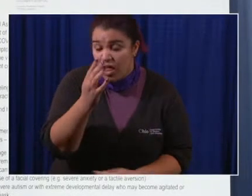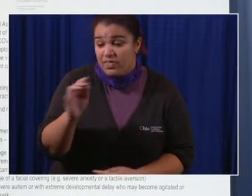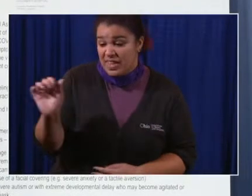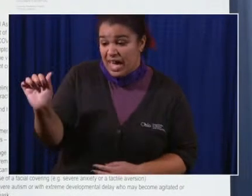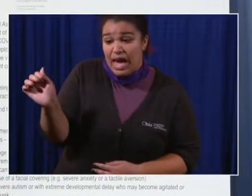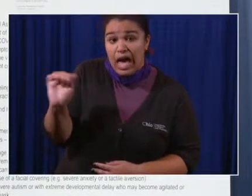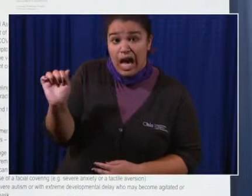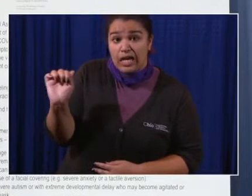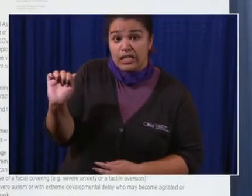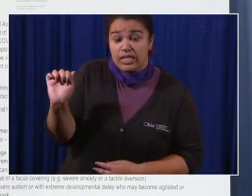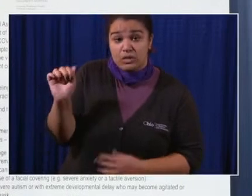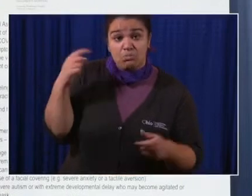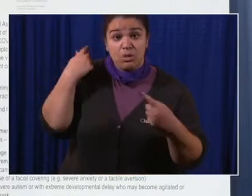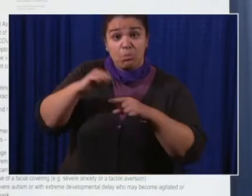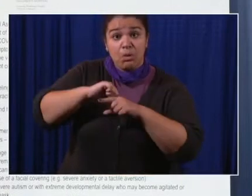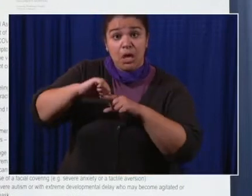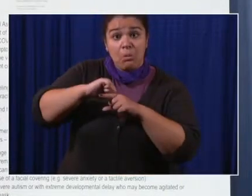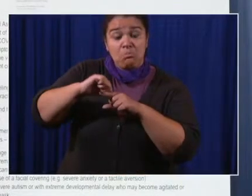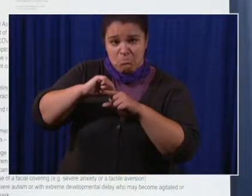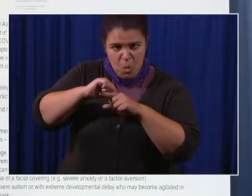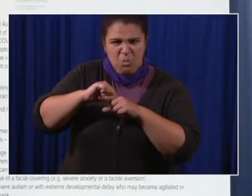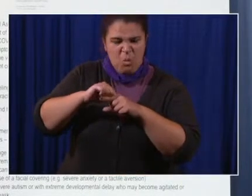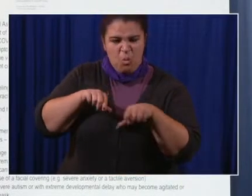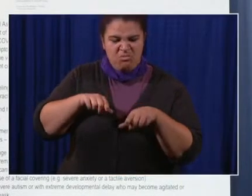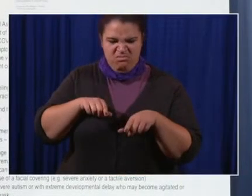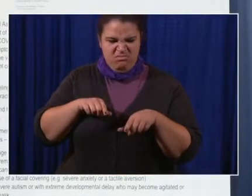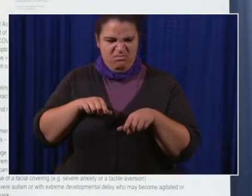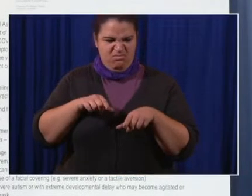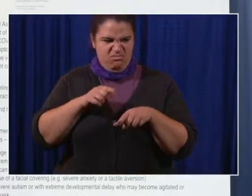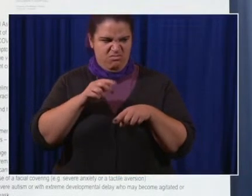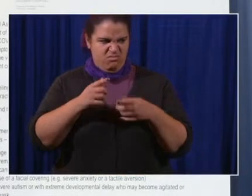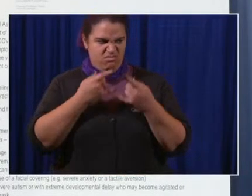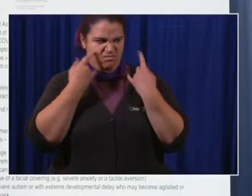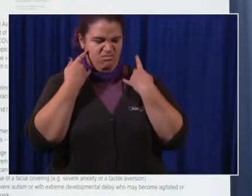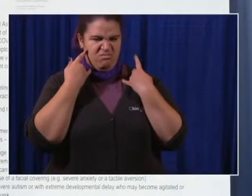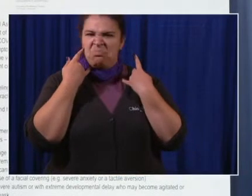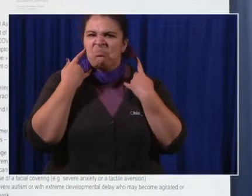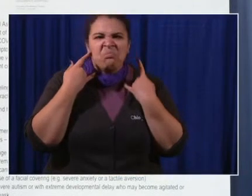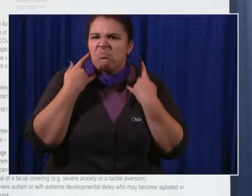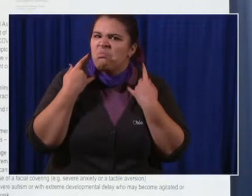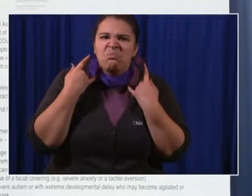social distancing guidelines while they're practicing right now. So how do you